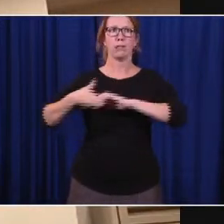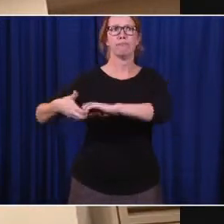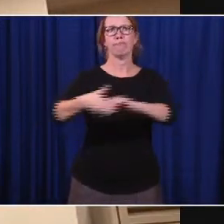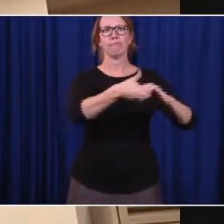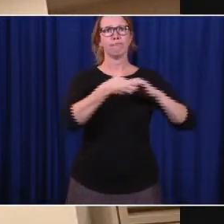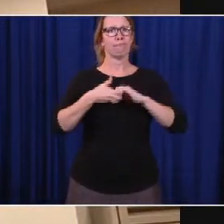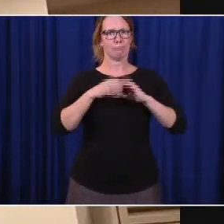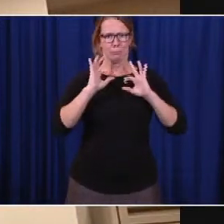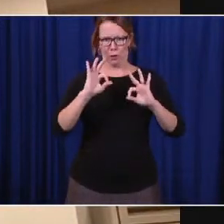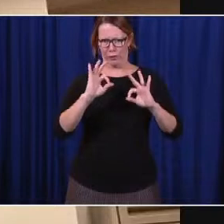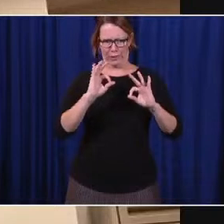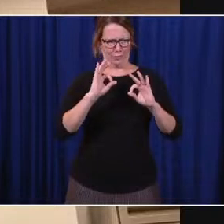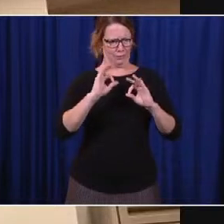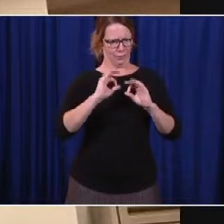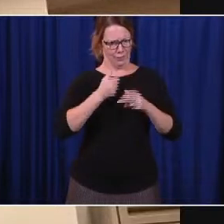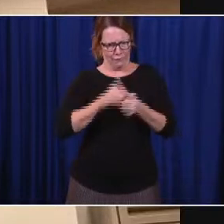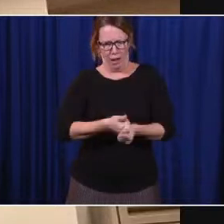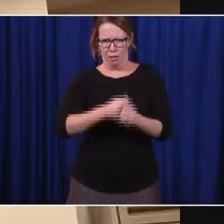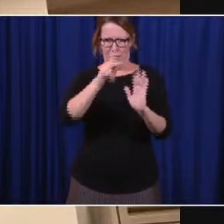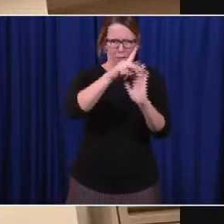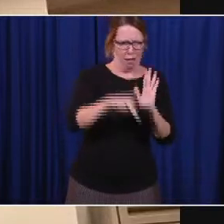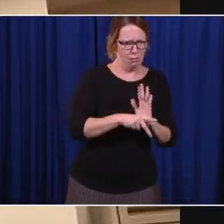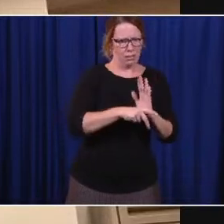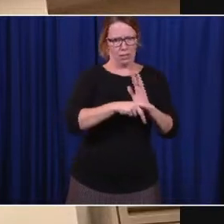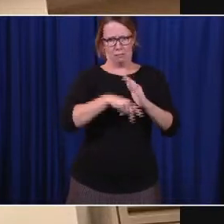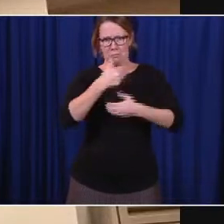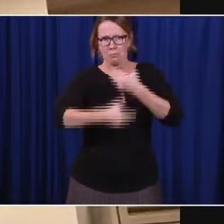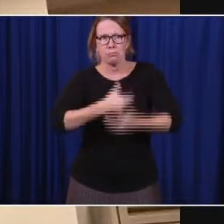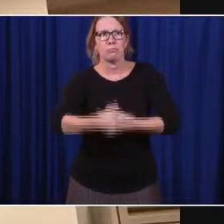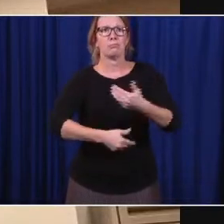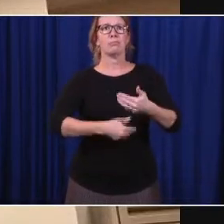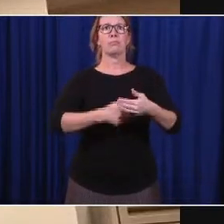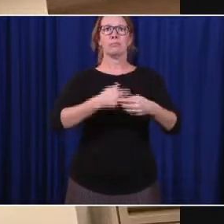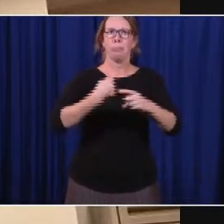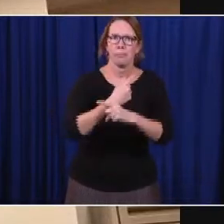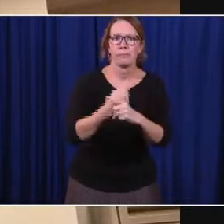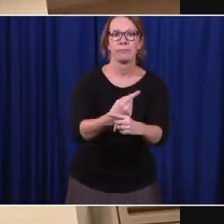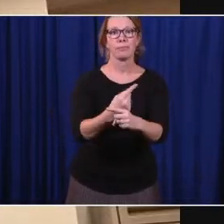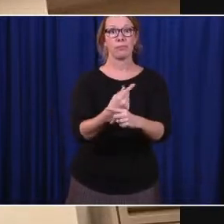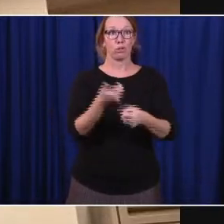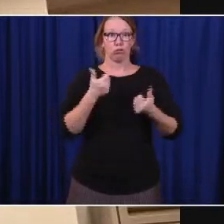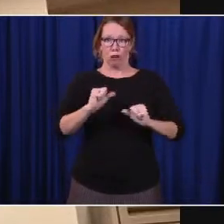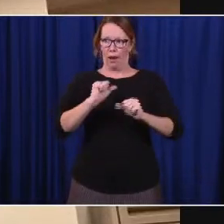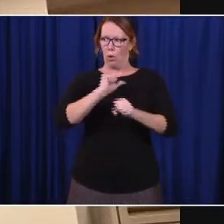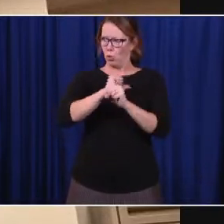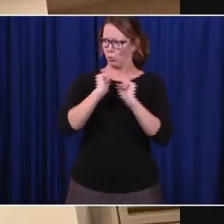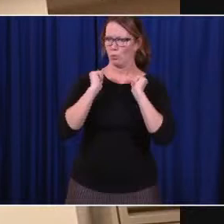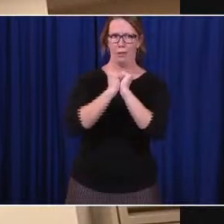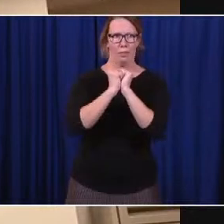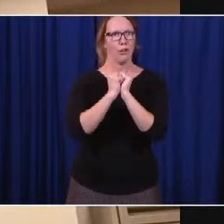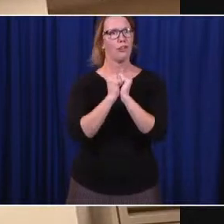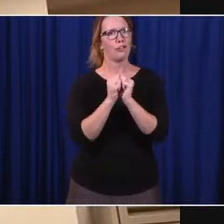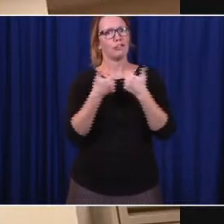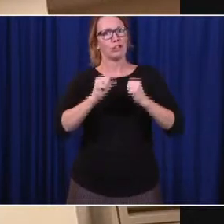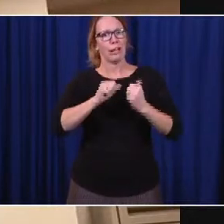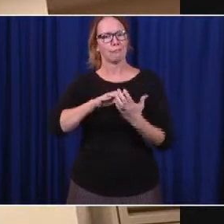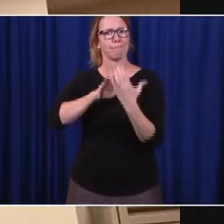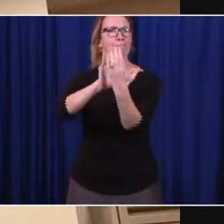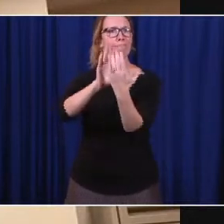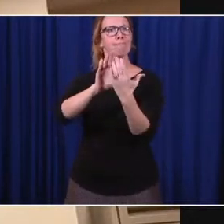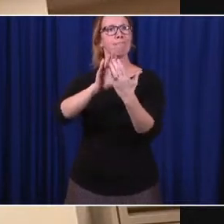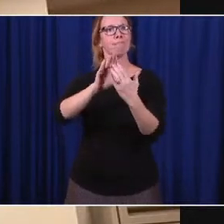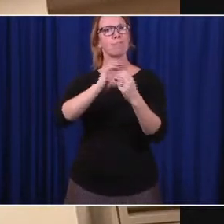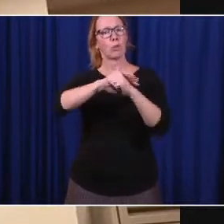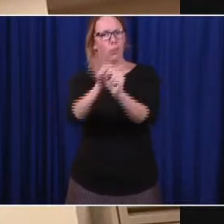up with protocols, policies, guidelines to try to work together on this and battling COVID.